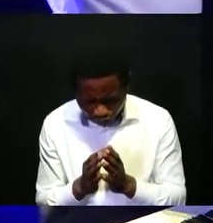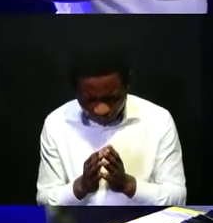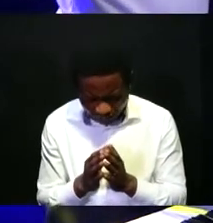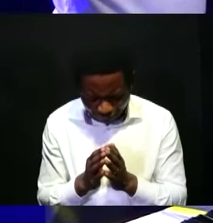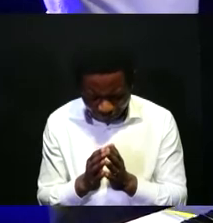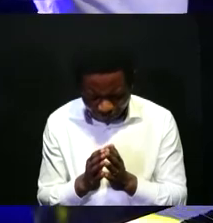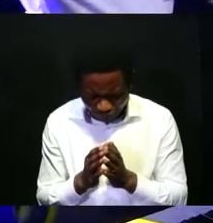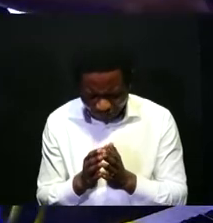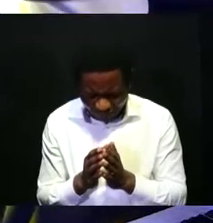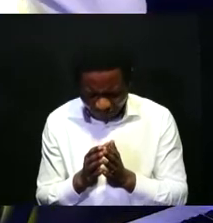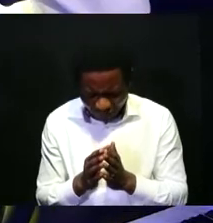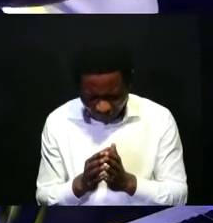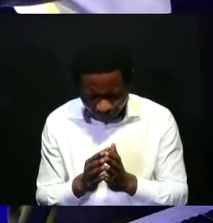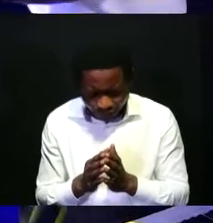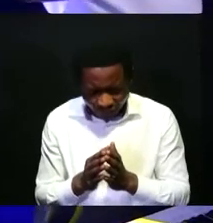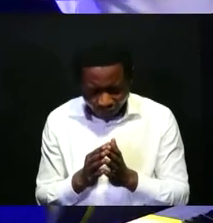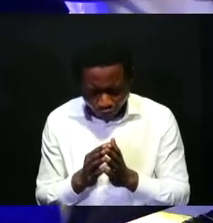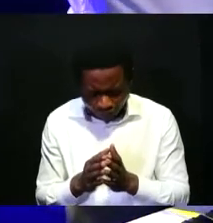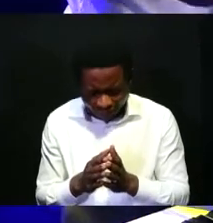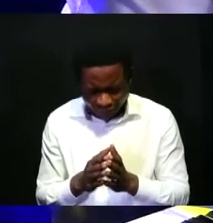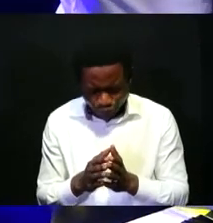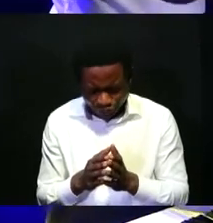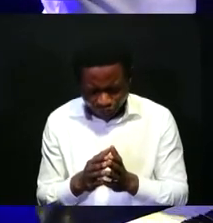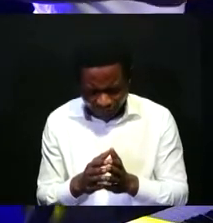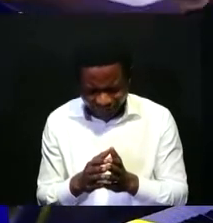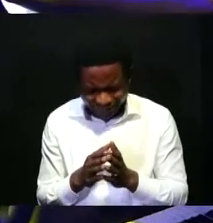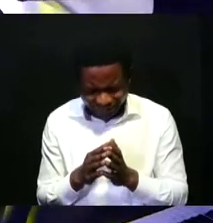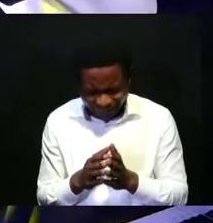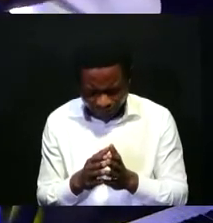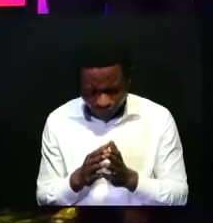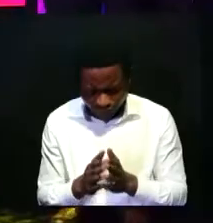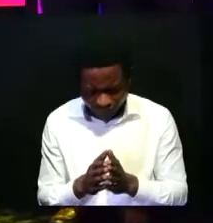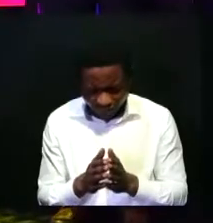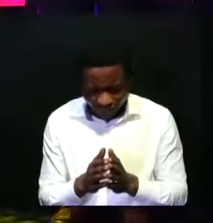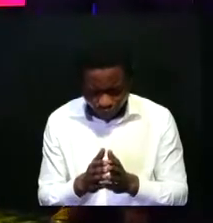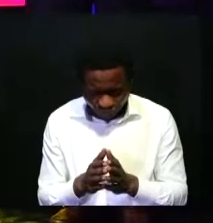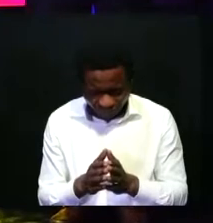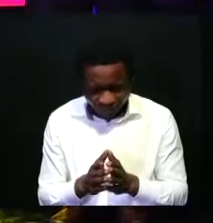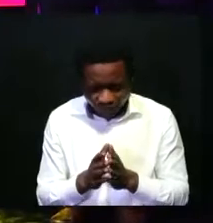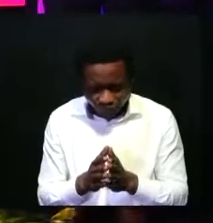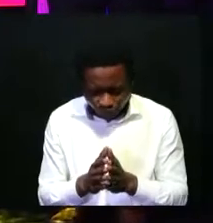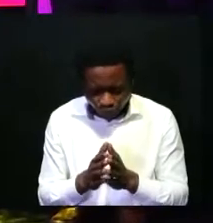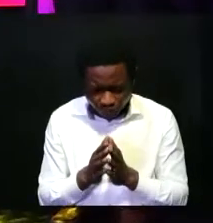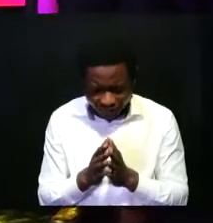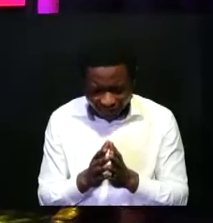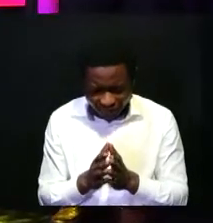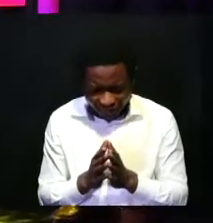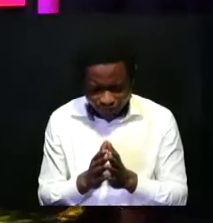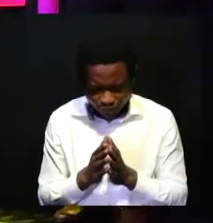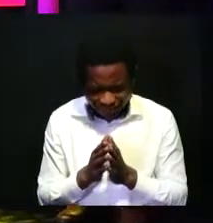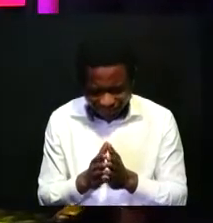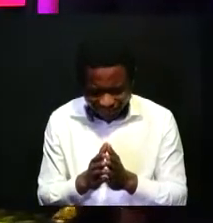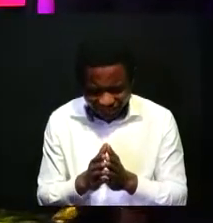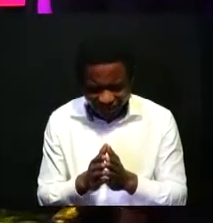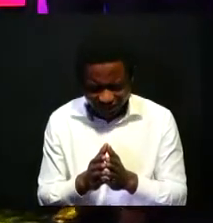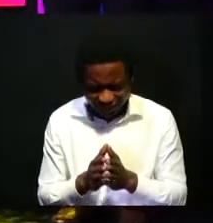family. Any altar that has been broken down, any family without an altar, we are